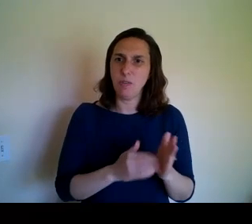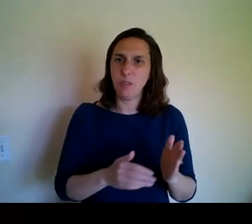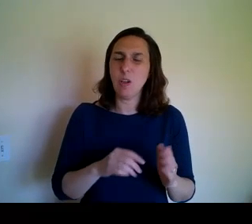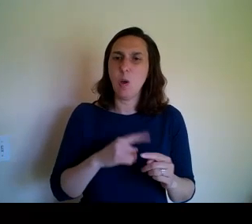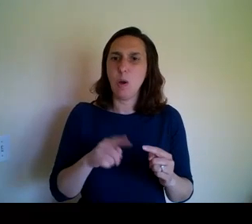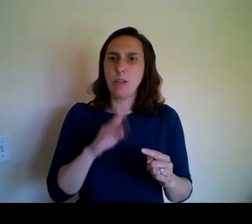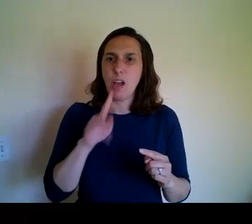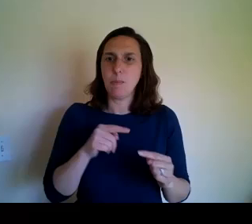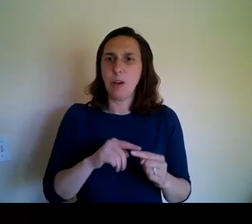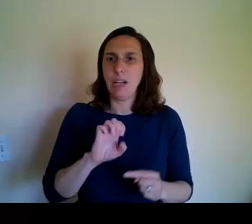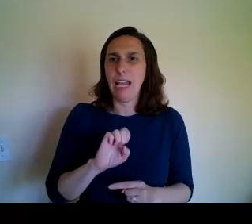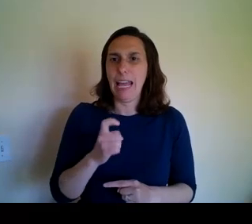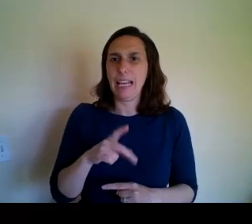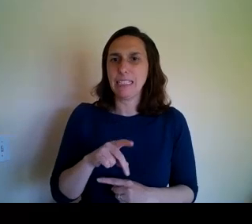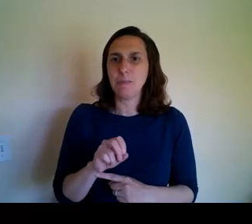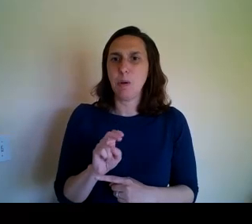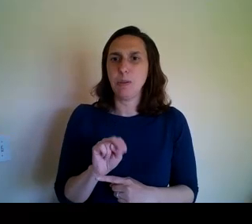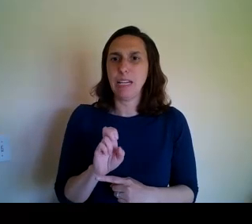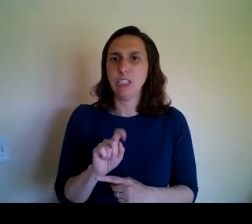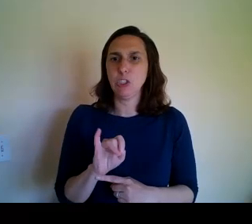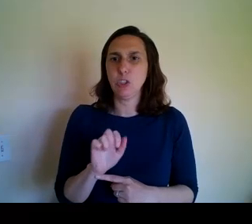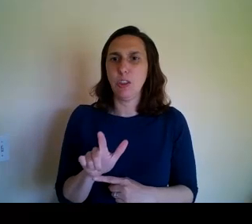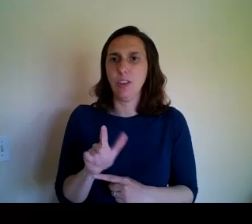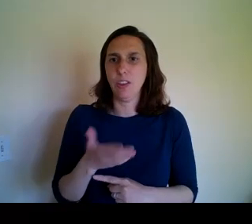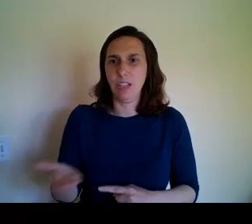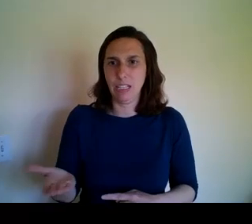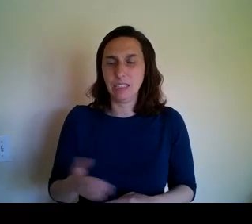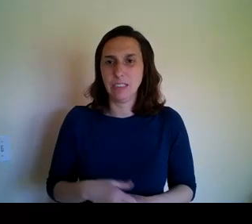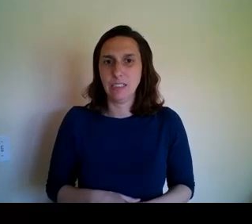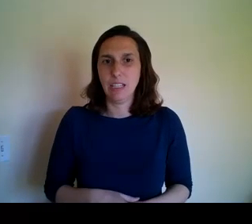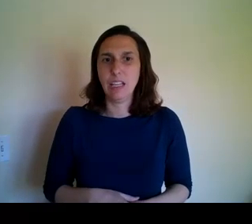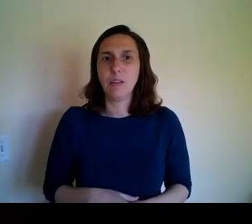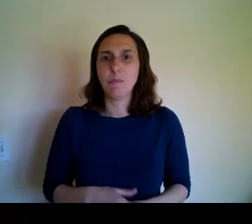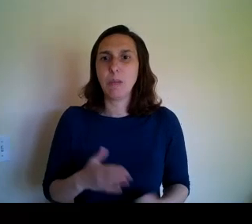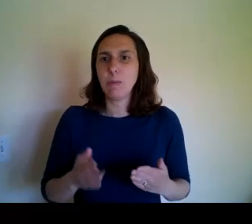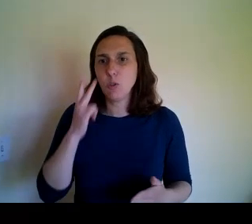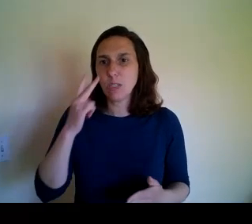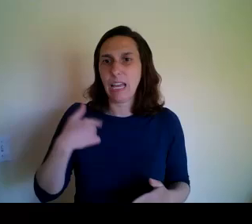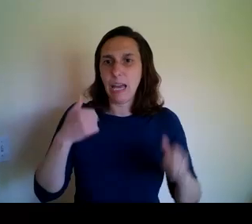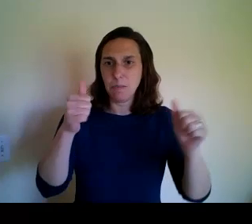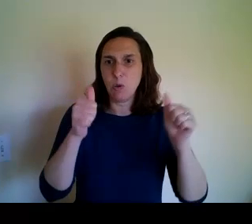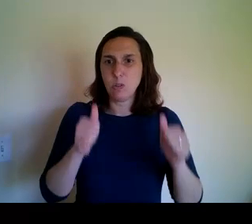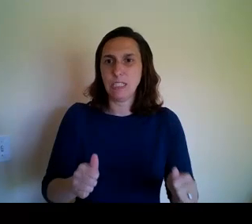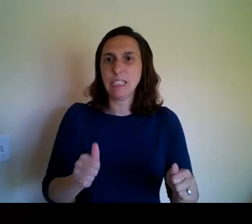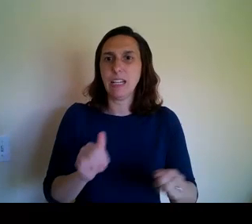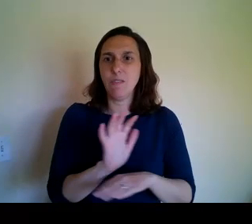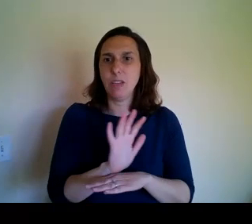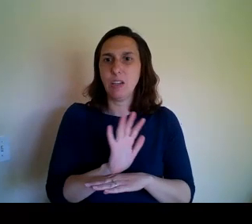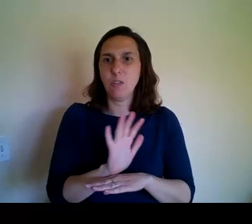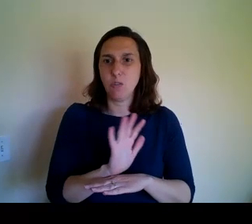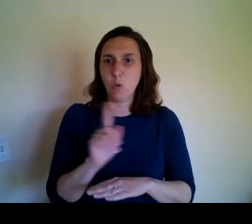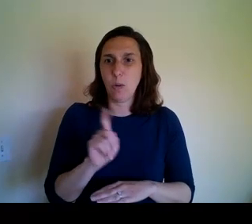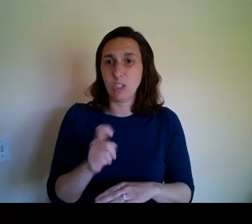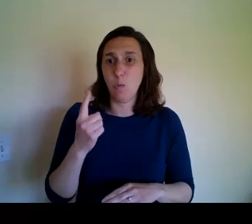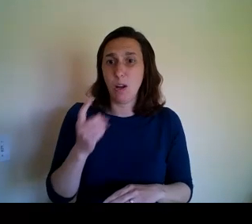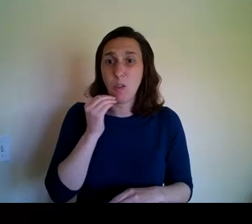things because if you look, I posted a video for a question on one of the